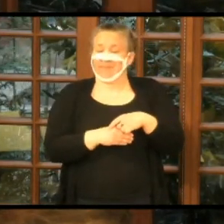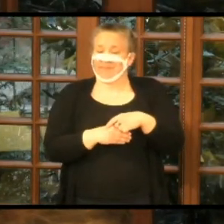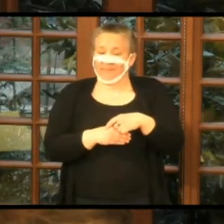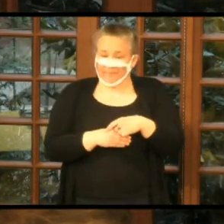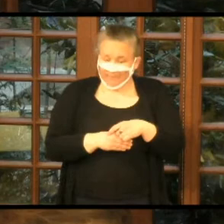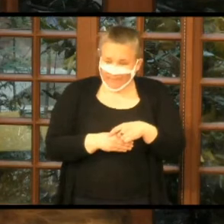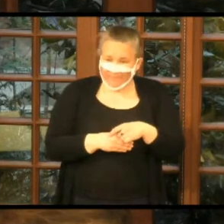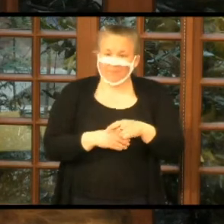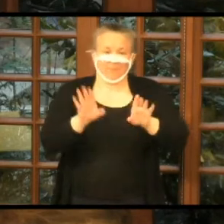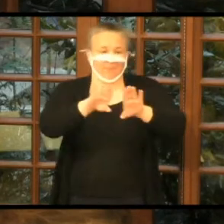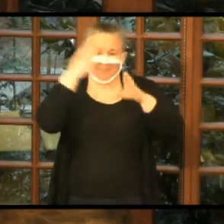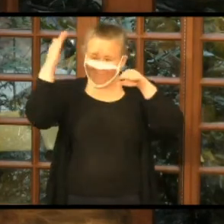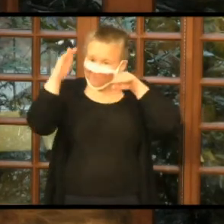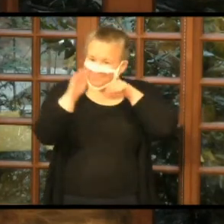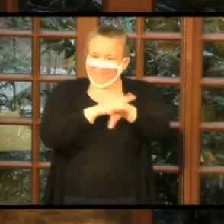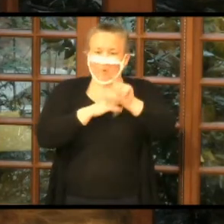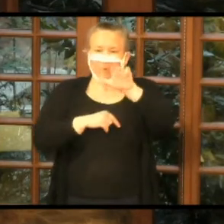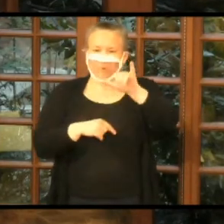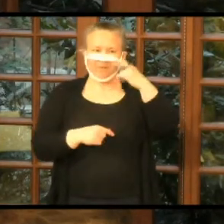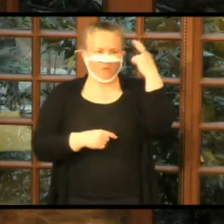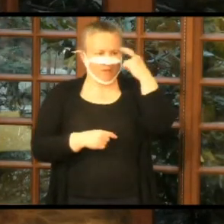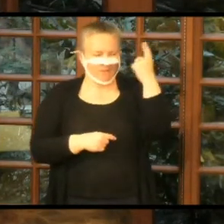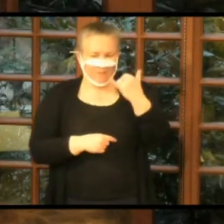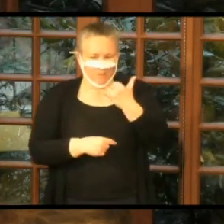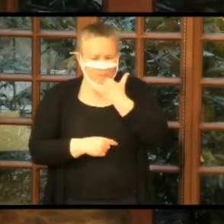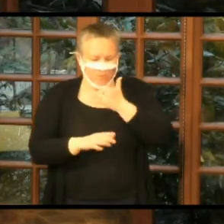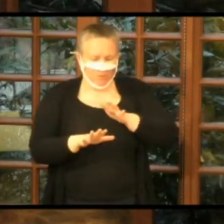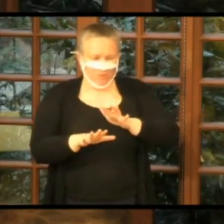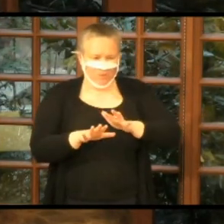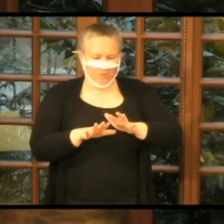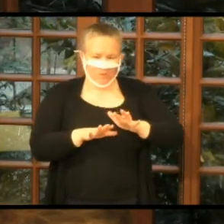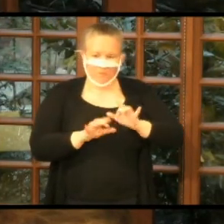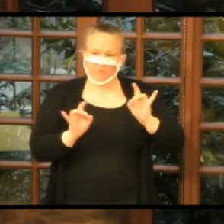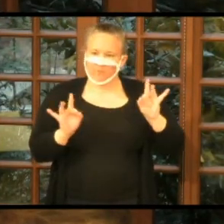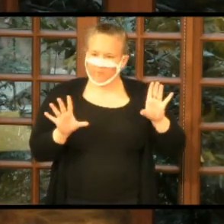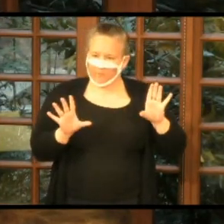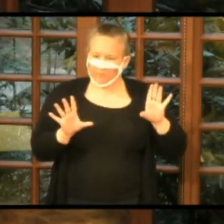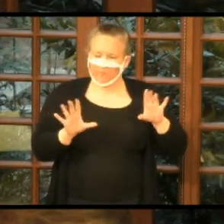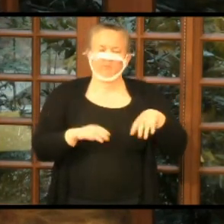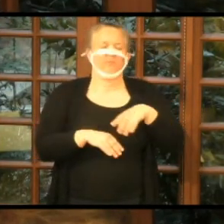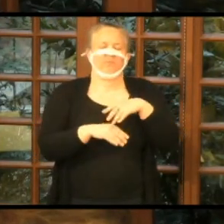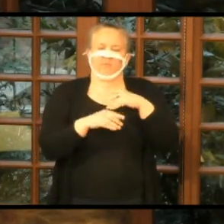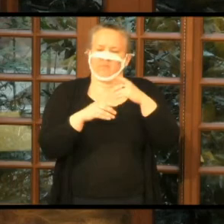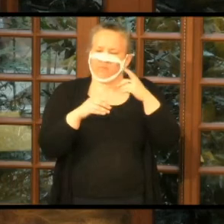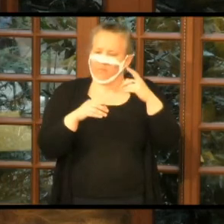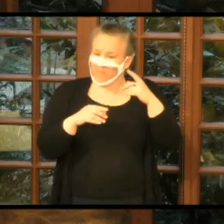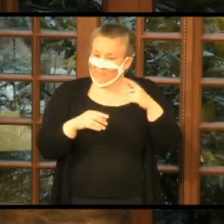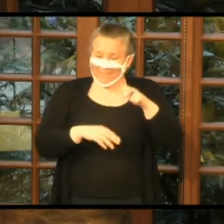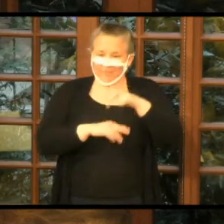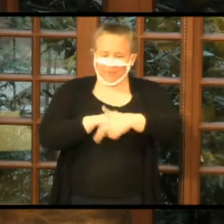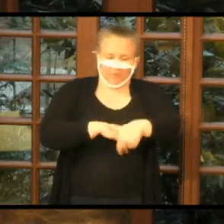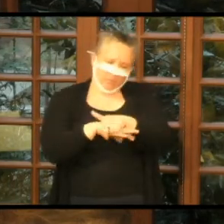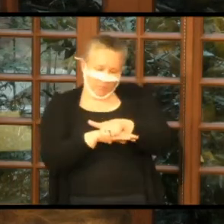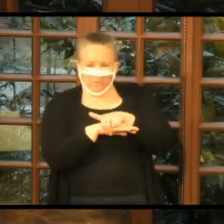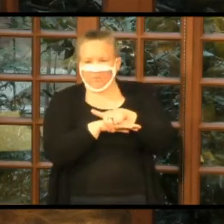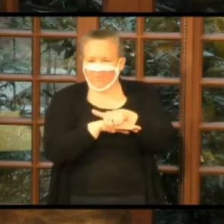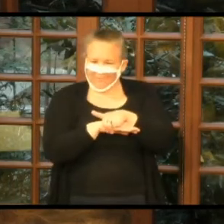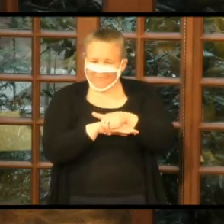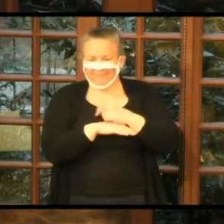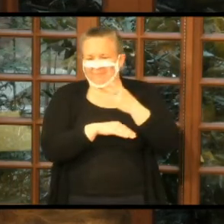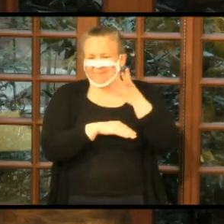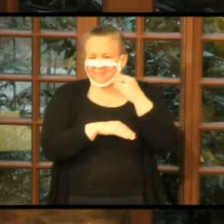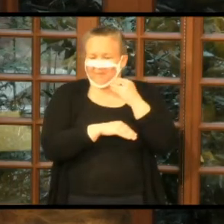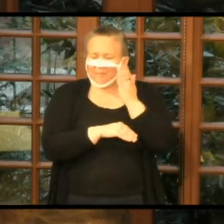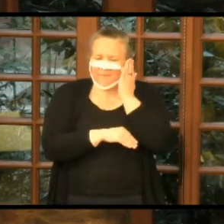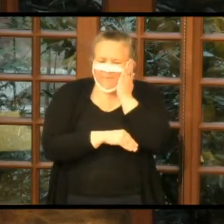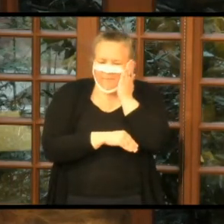the threshold, Lucy realized something was wrong, terrible. She collapsed into the chair and held the napkin against her